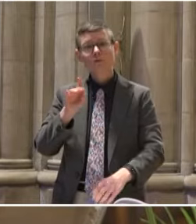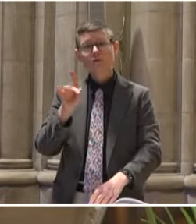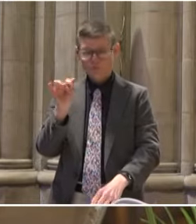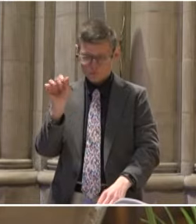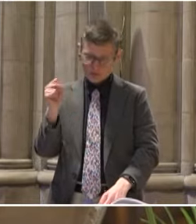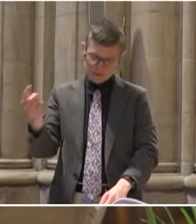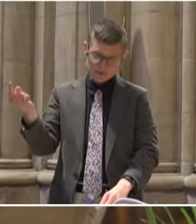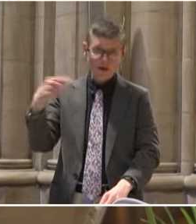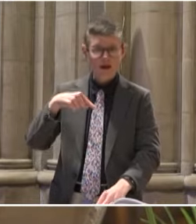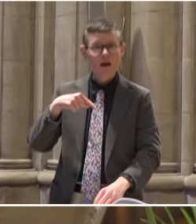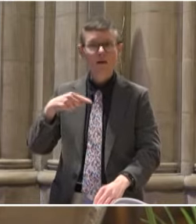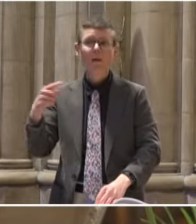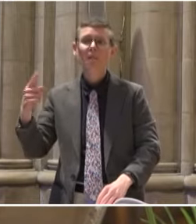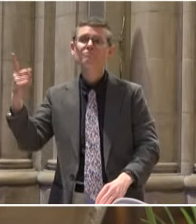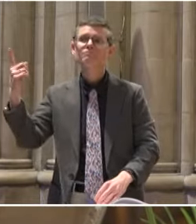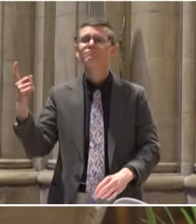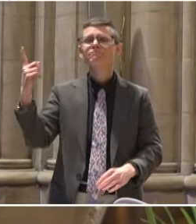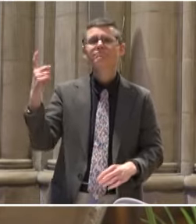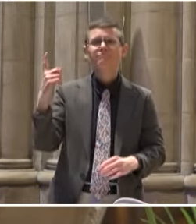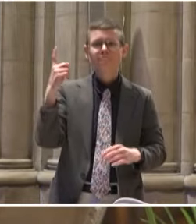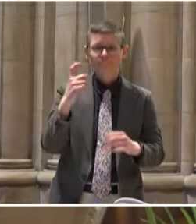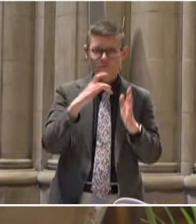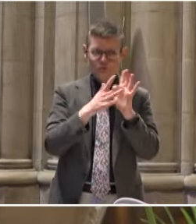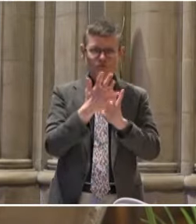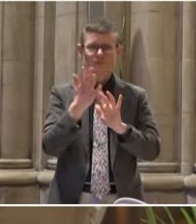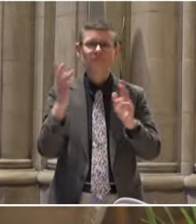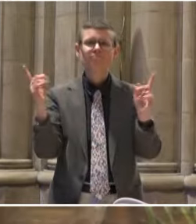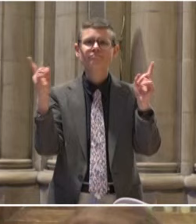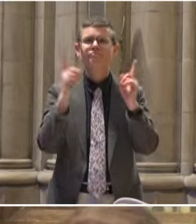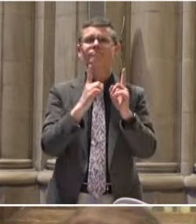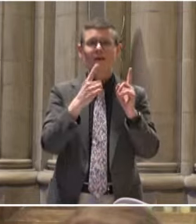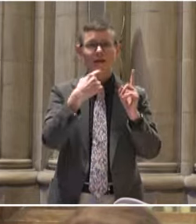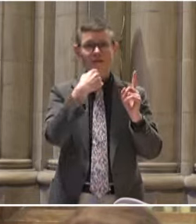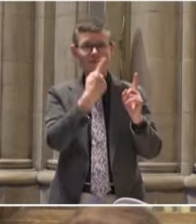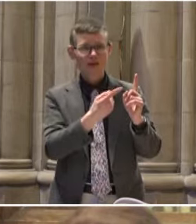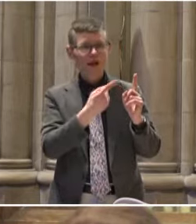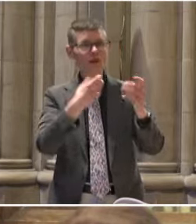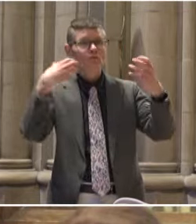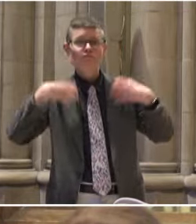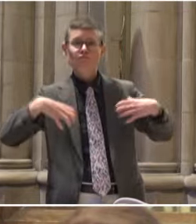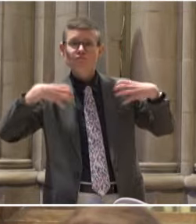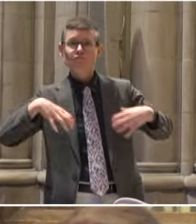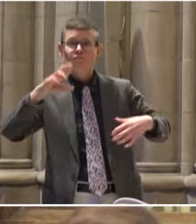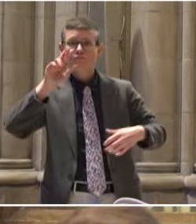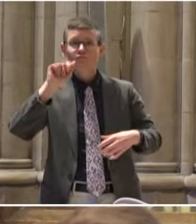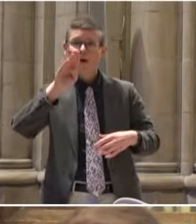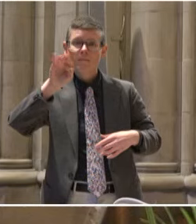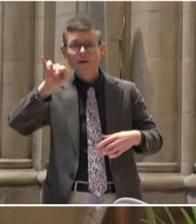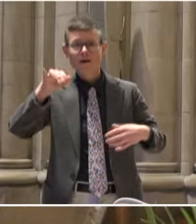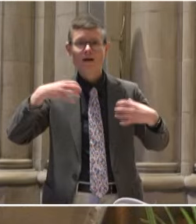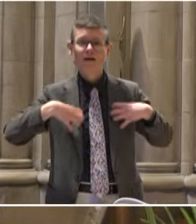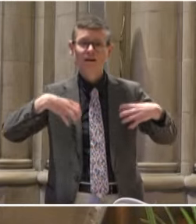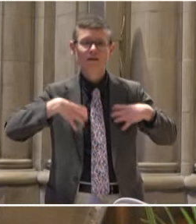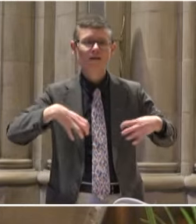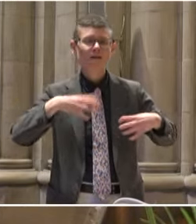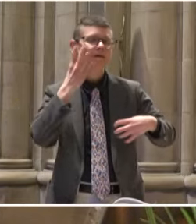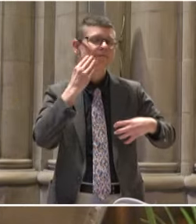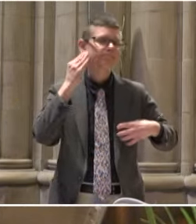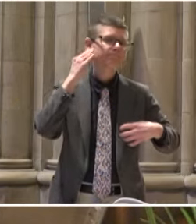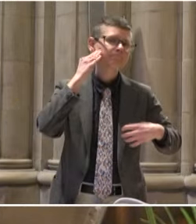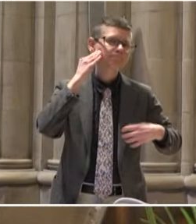went up to Jesus at once and said, Rabbi, and kissed